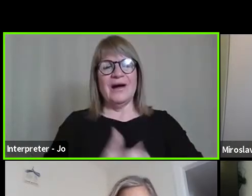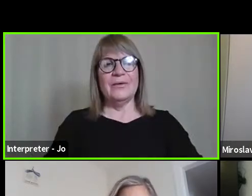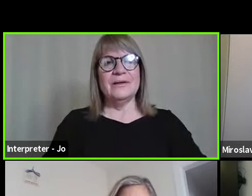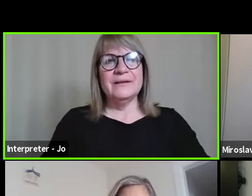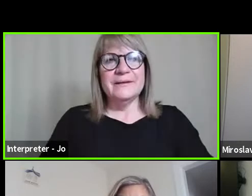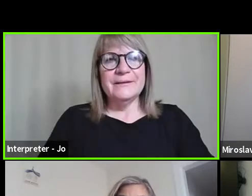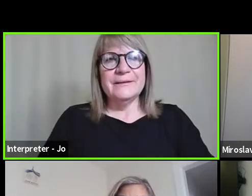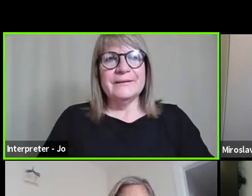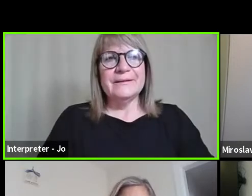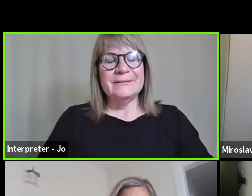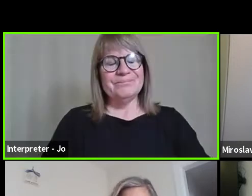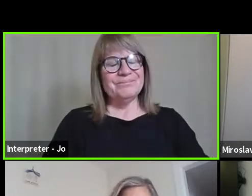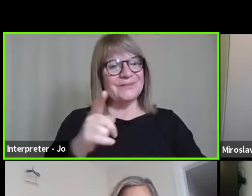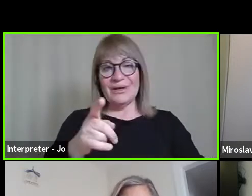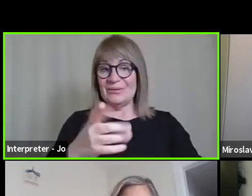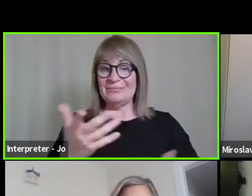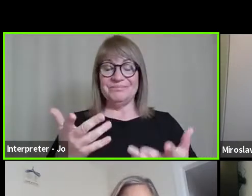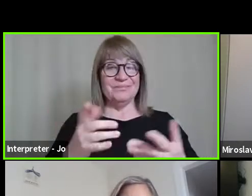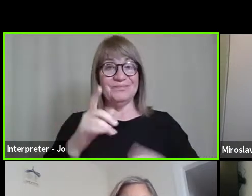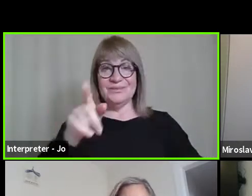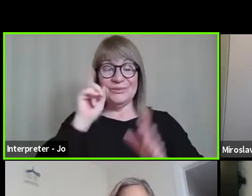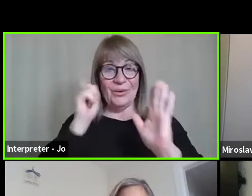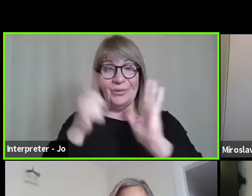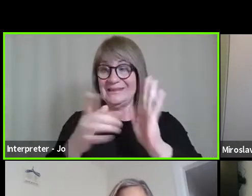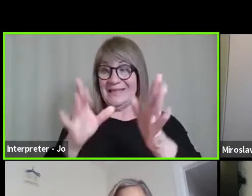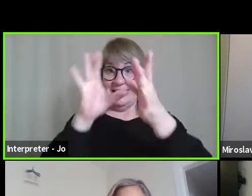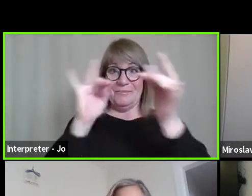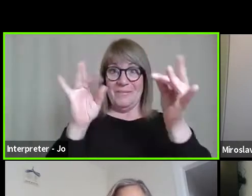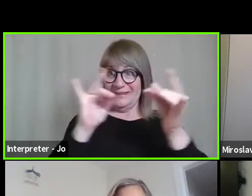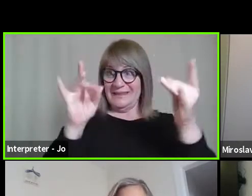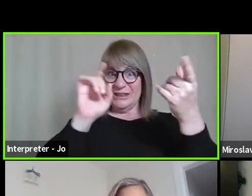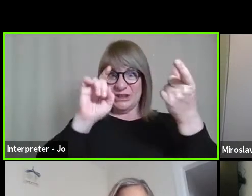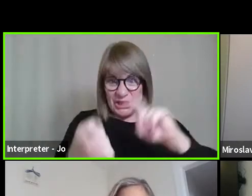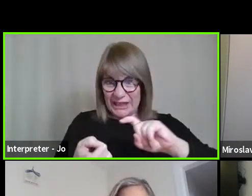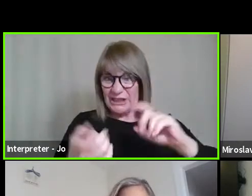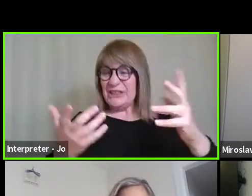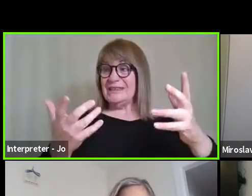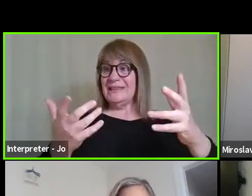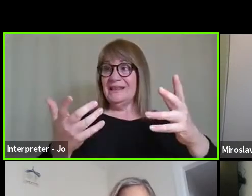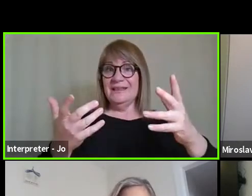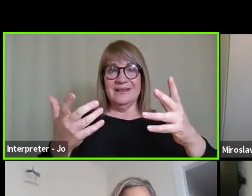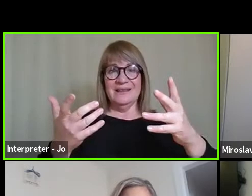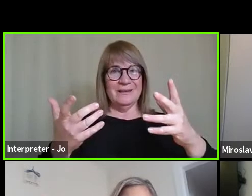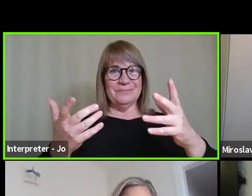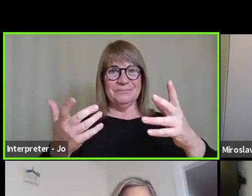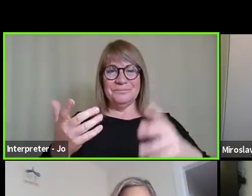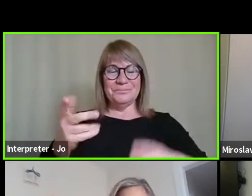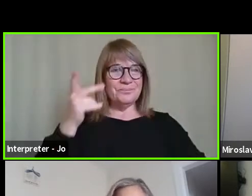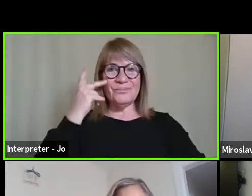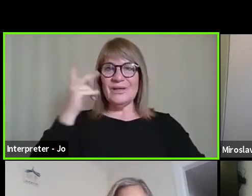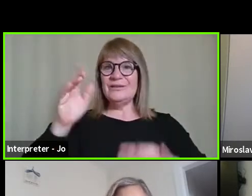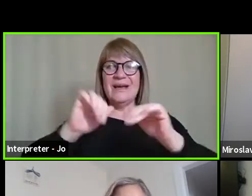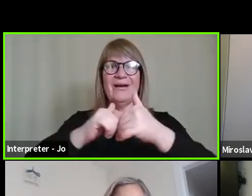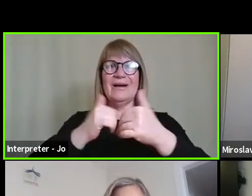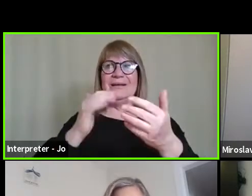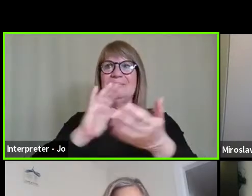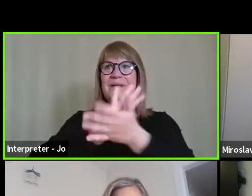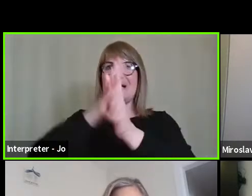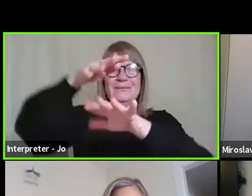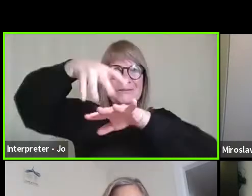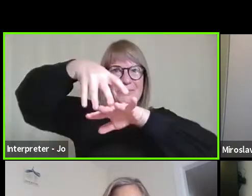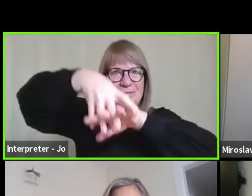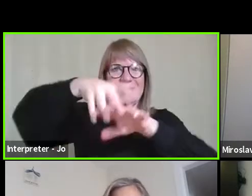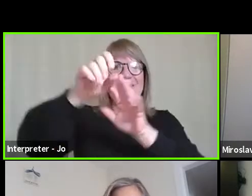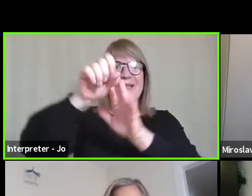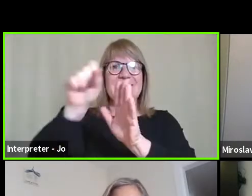the message changes but the intent is the same is that you see the way in which that really gets infused in state policy and all the different levels of the